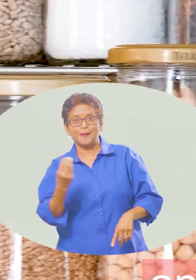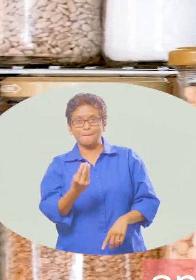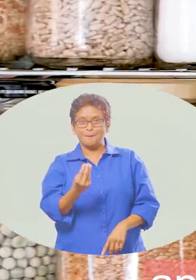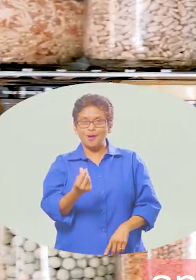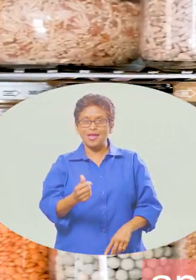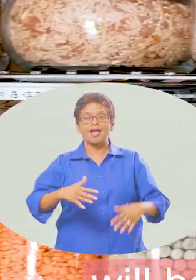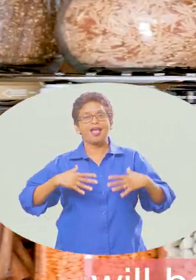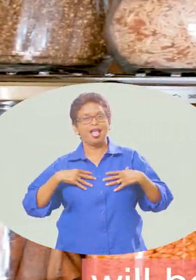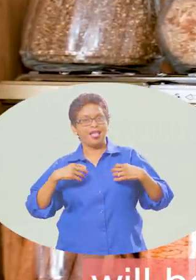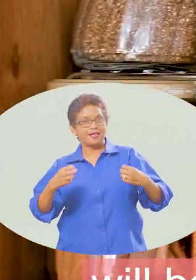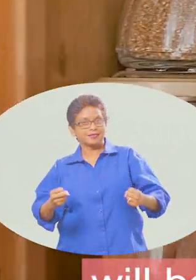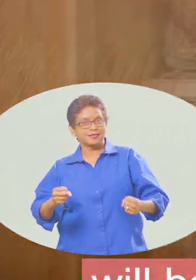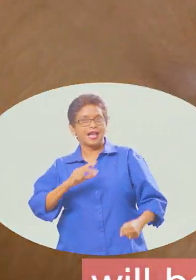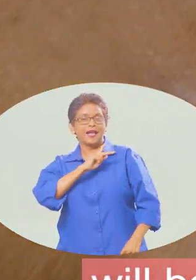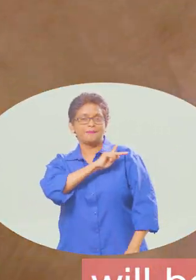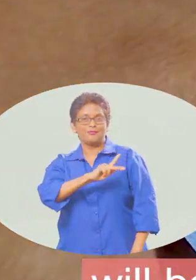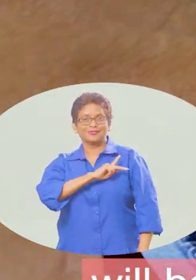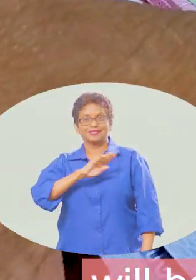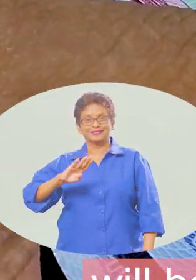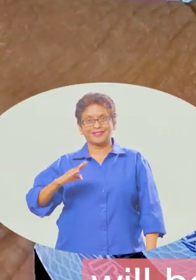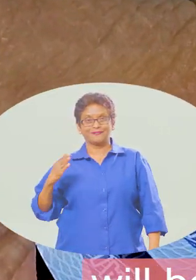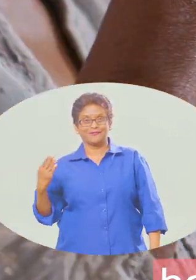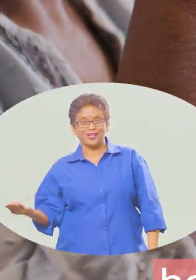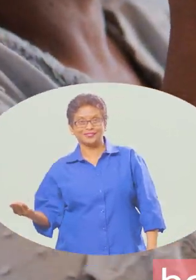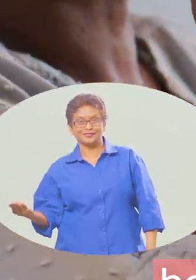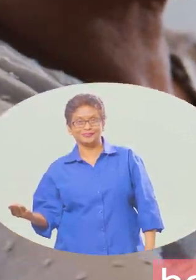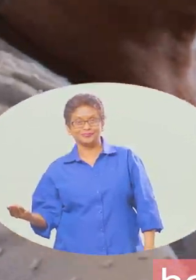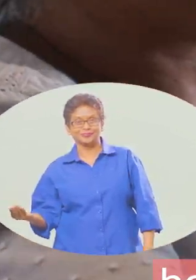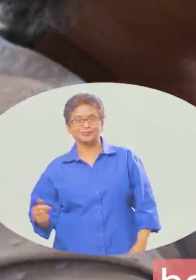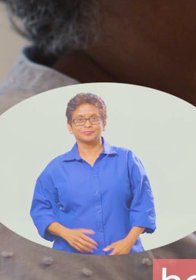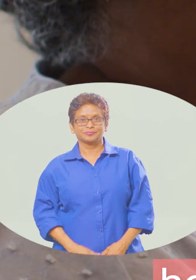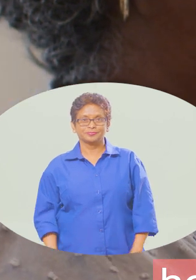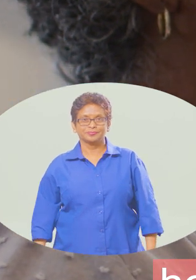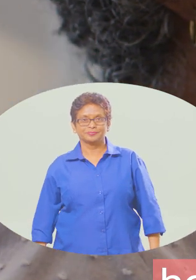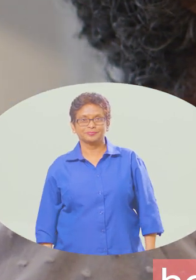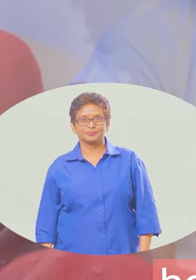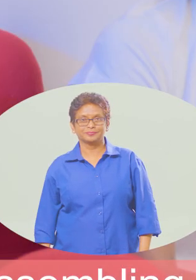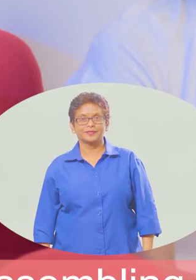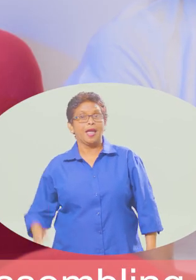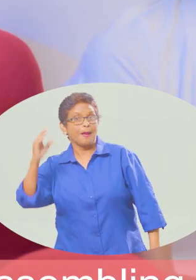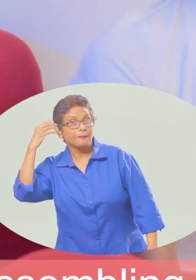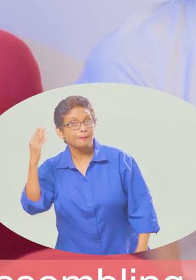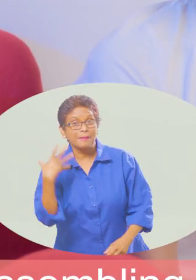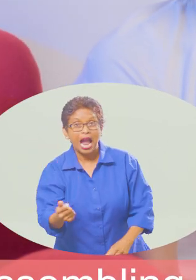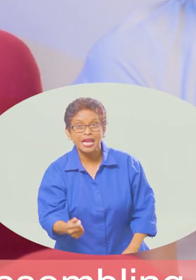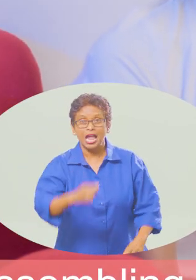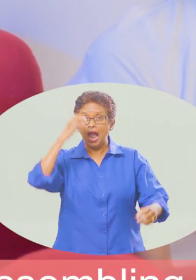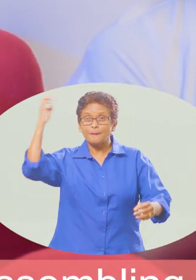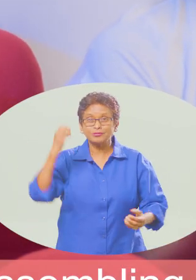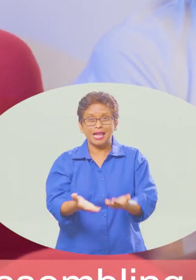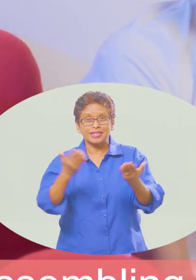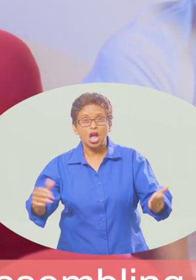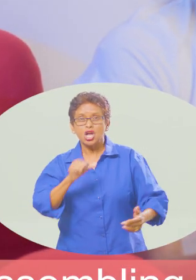where you might put them, will be dependent upon your own financial, health, and personal circumstances. Assembling these